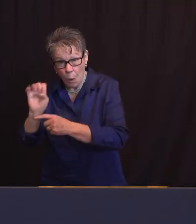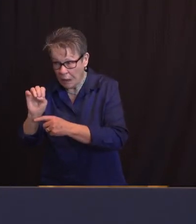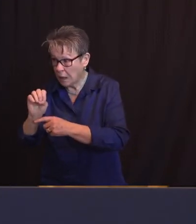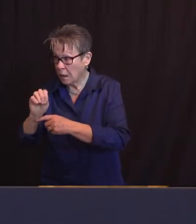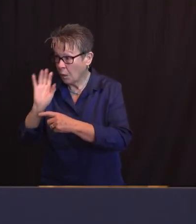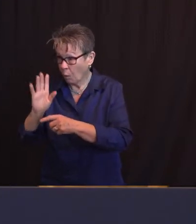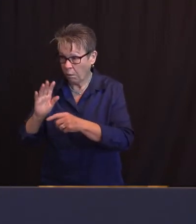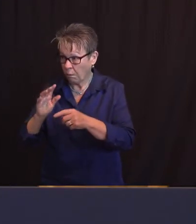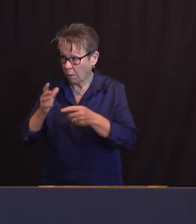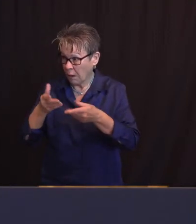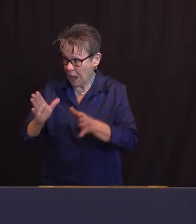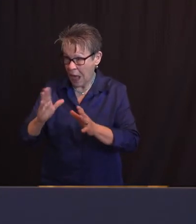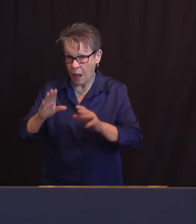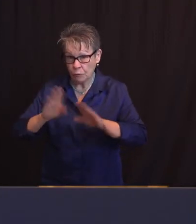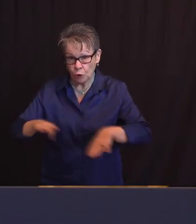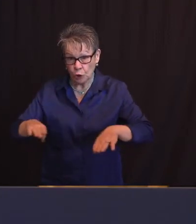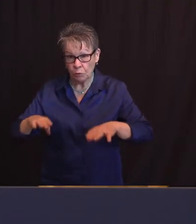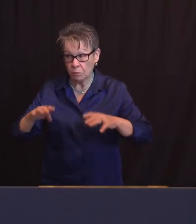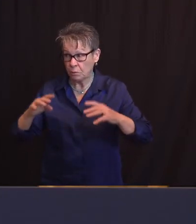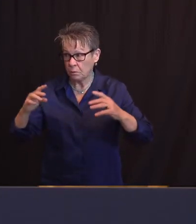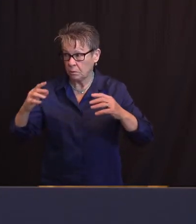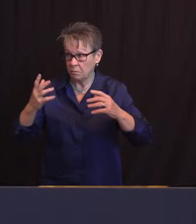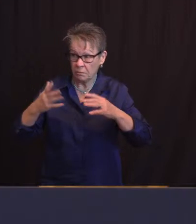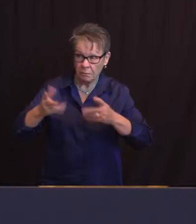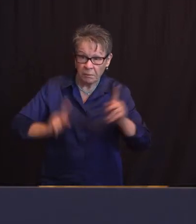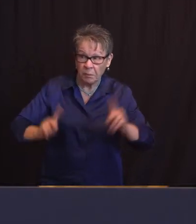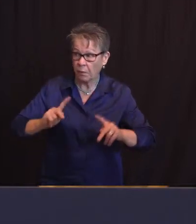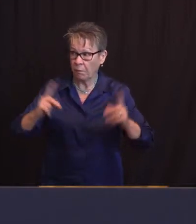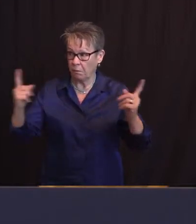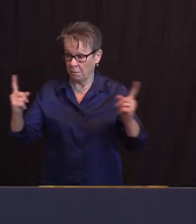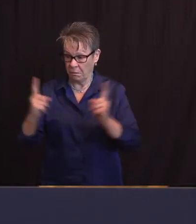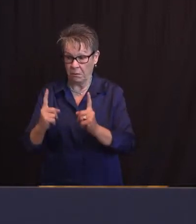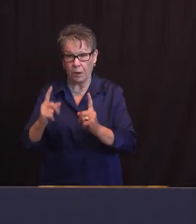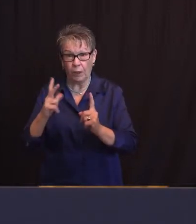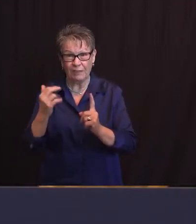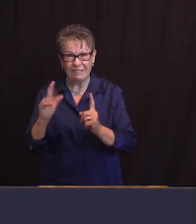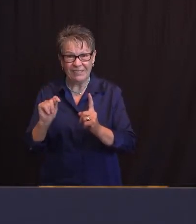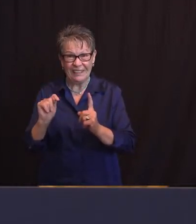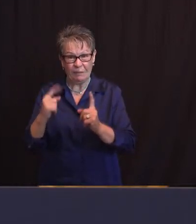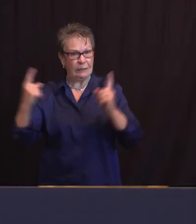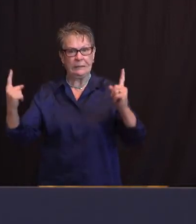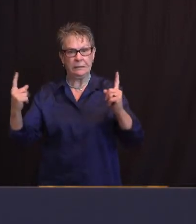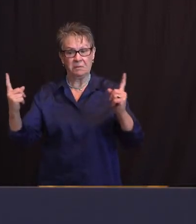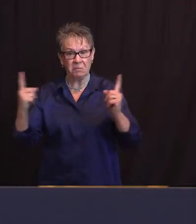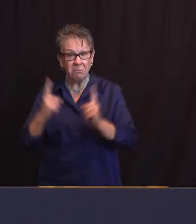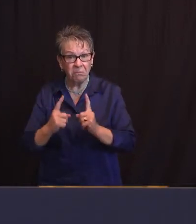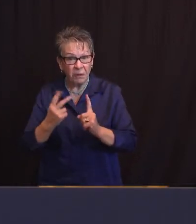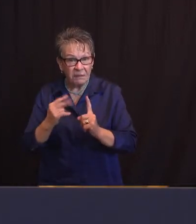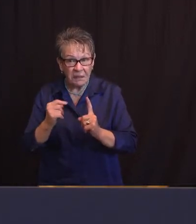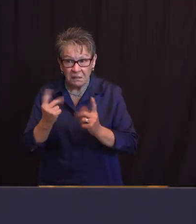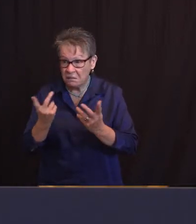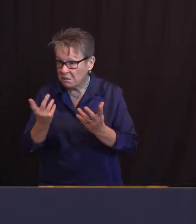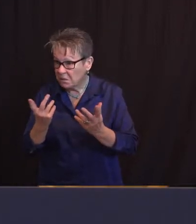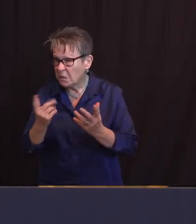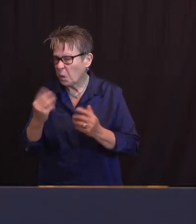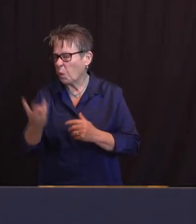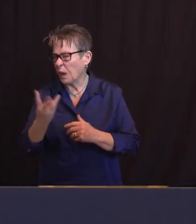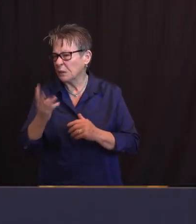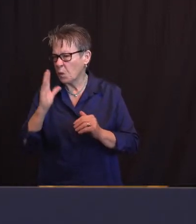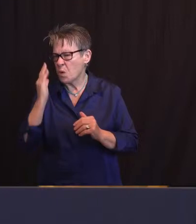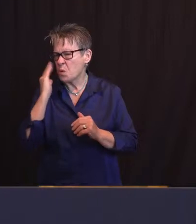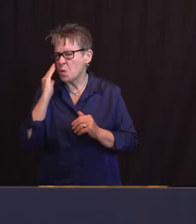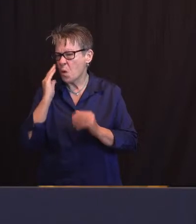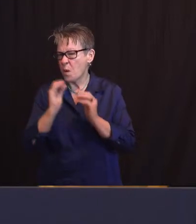that on Wednesday, and that includes approving guidance on school district